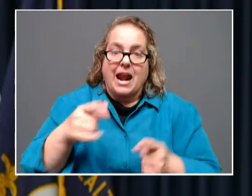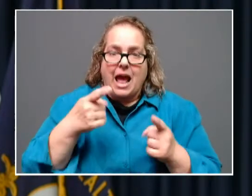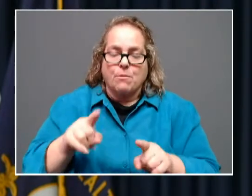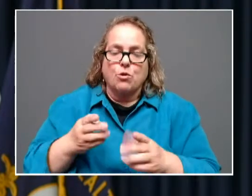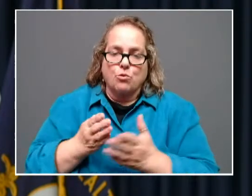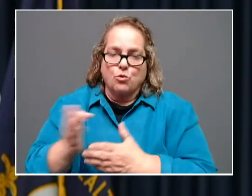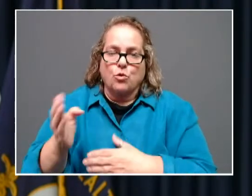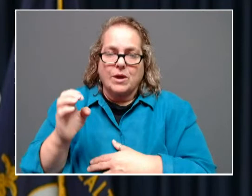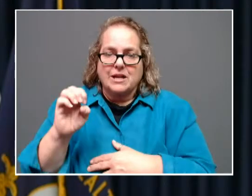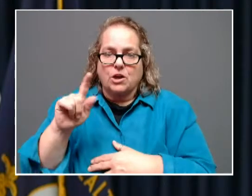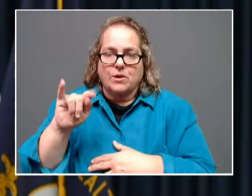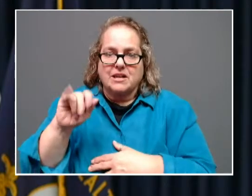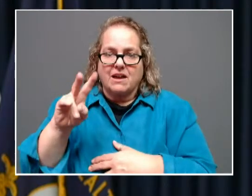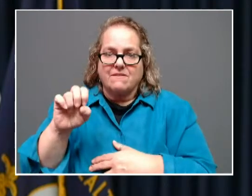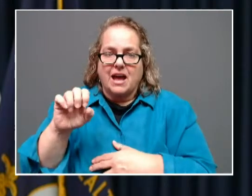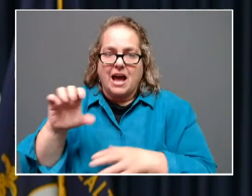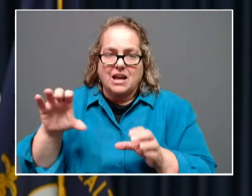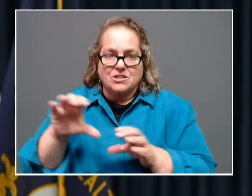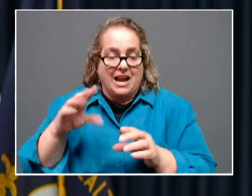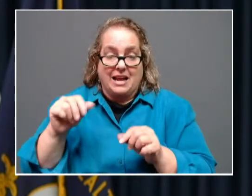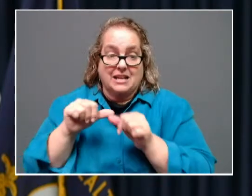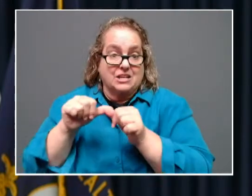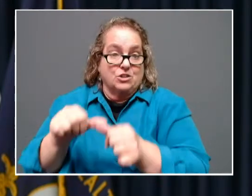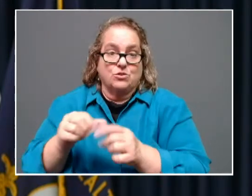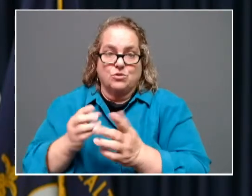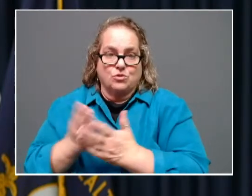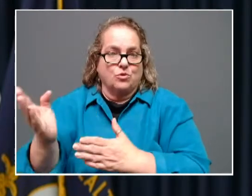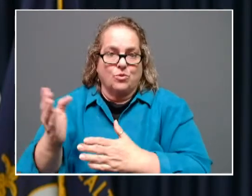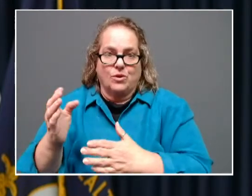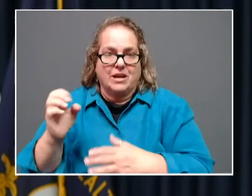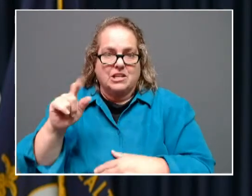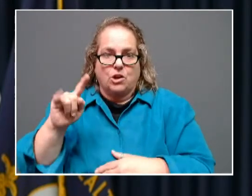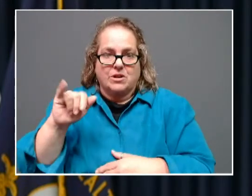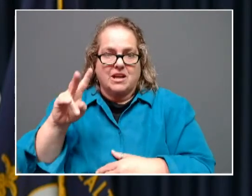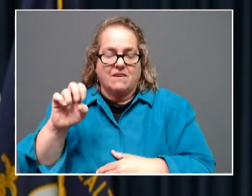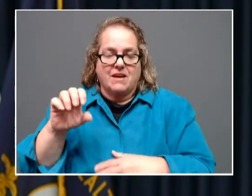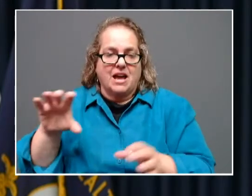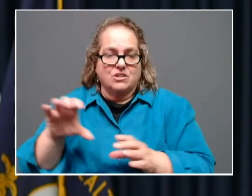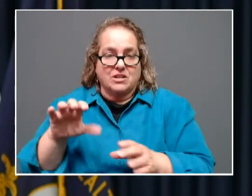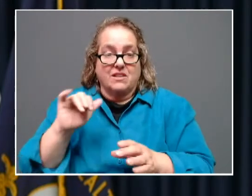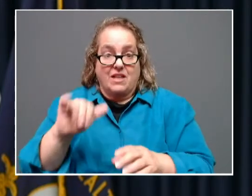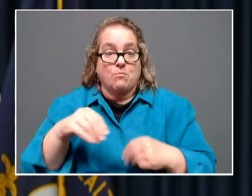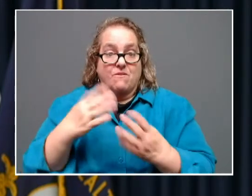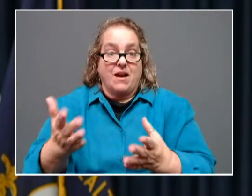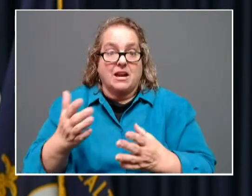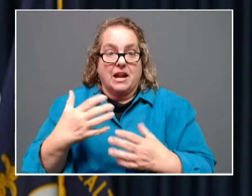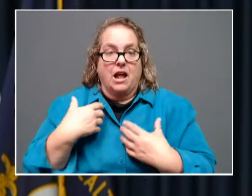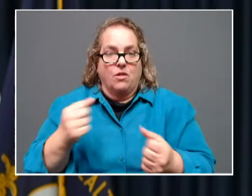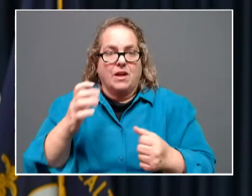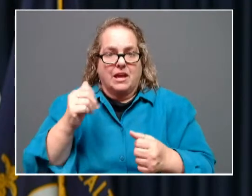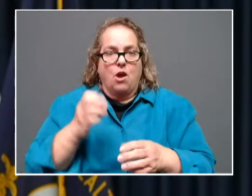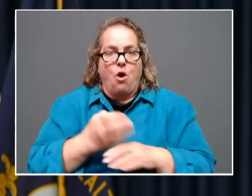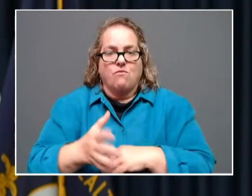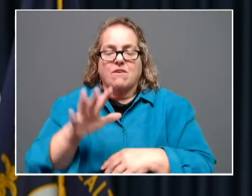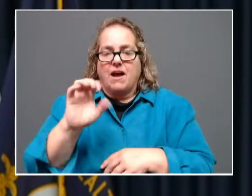through executive action. That has provided health care to over 500,000 Kentuckians, and thank God we had it in place when COVID